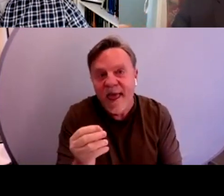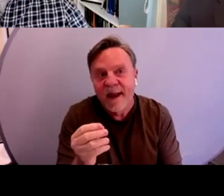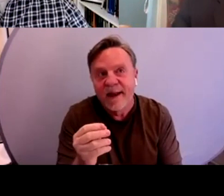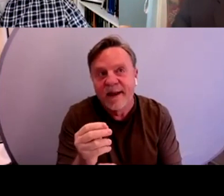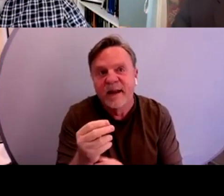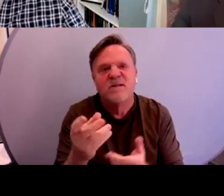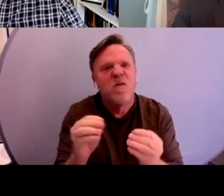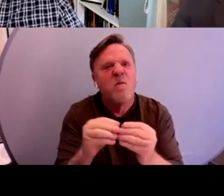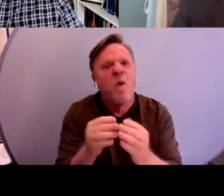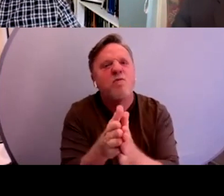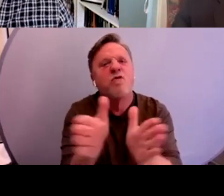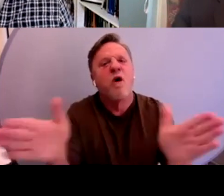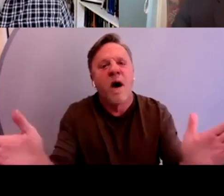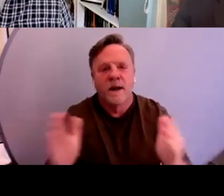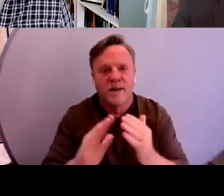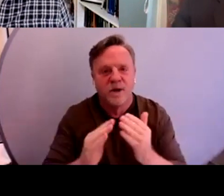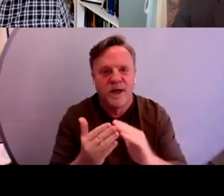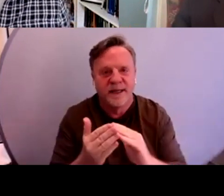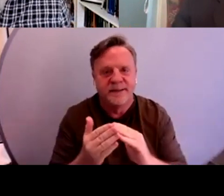broader community.